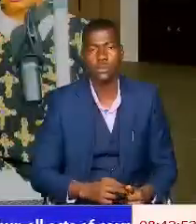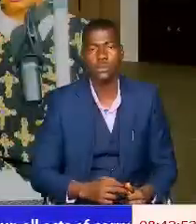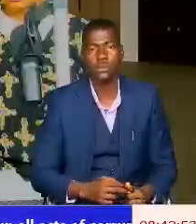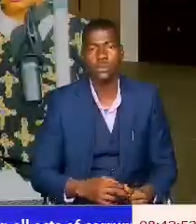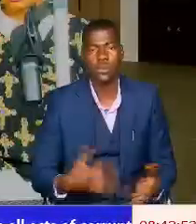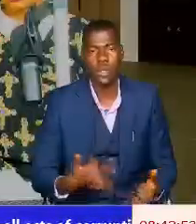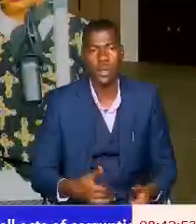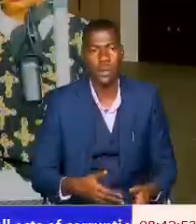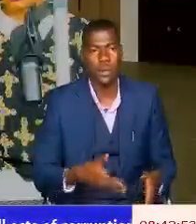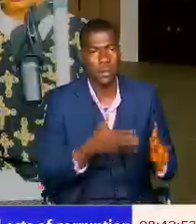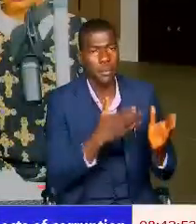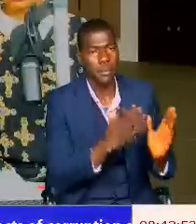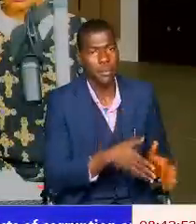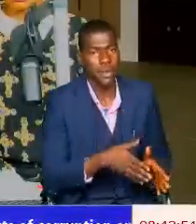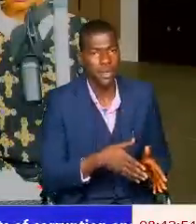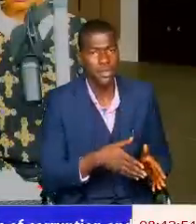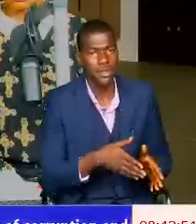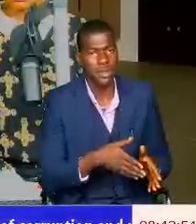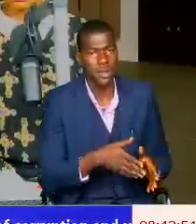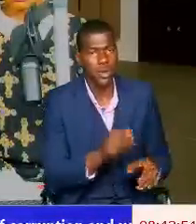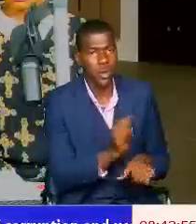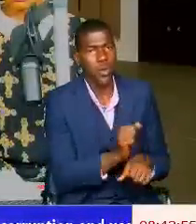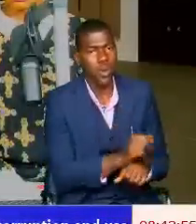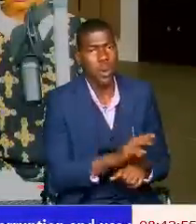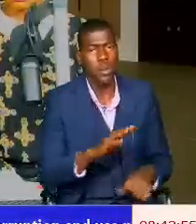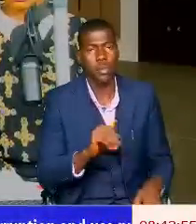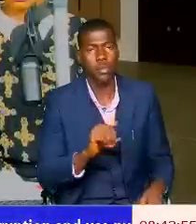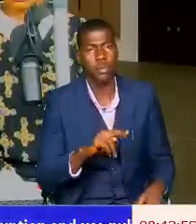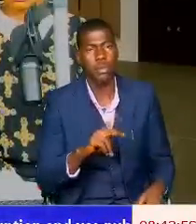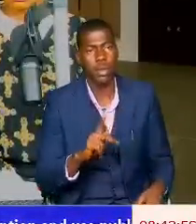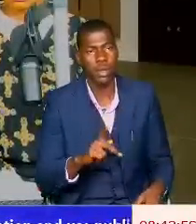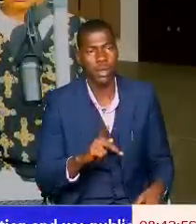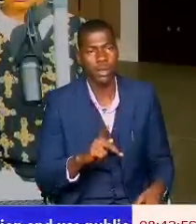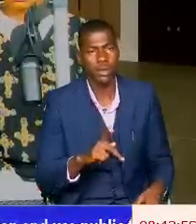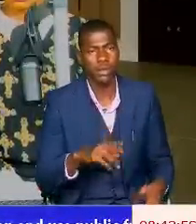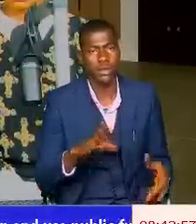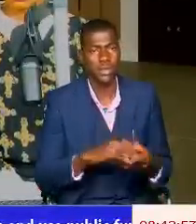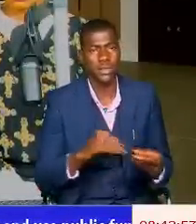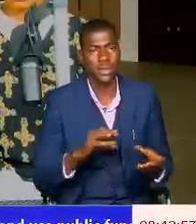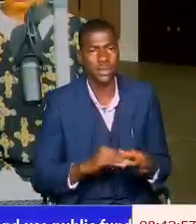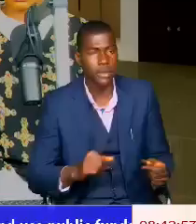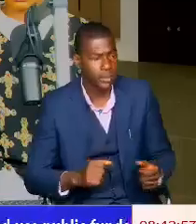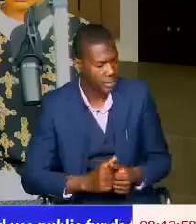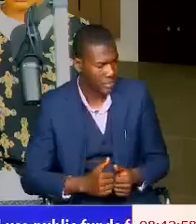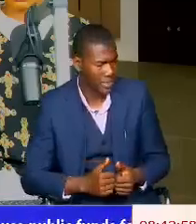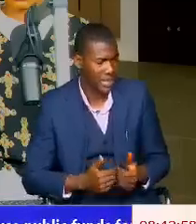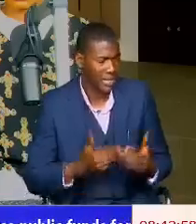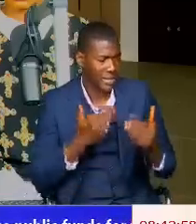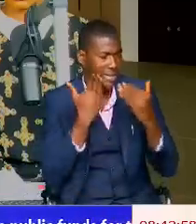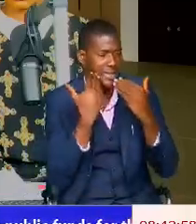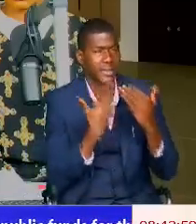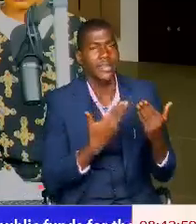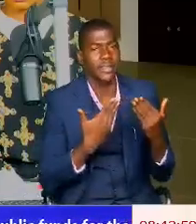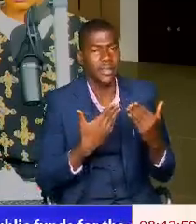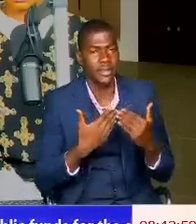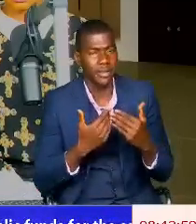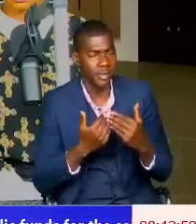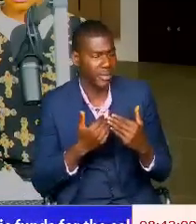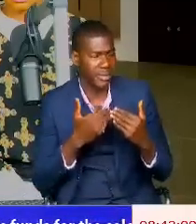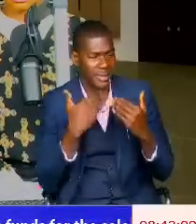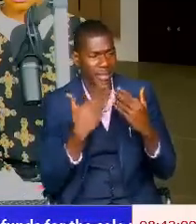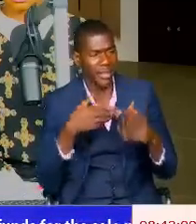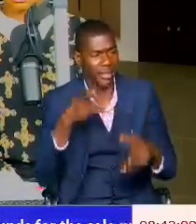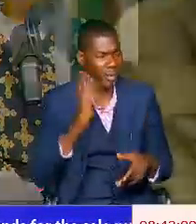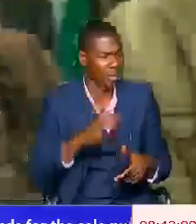madam, you even thank God say your own. No wear face cap. Some of them, they wear face cap, they go with drum money.